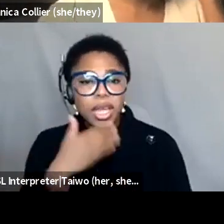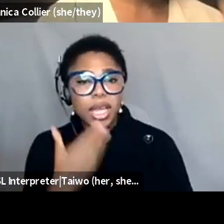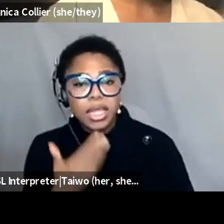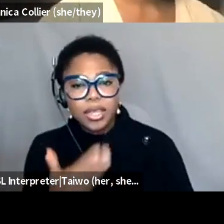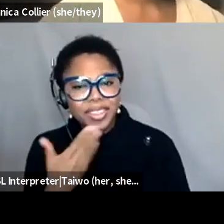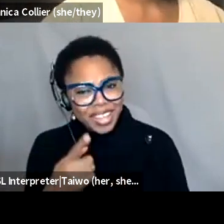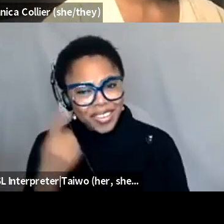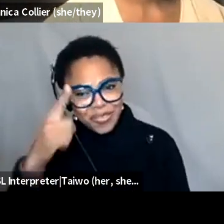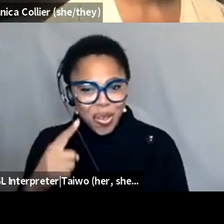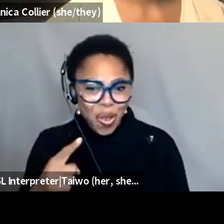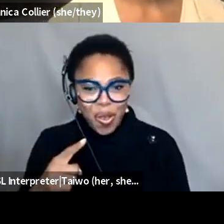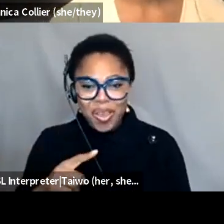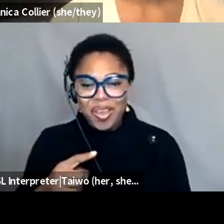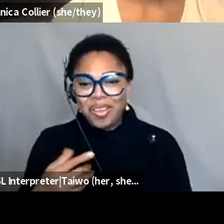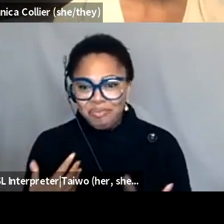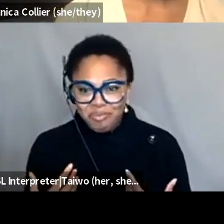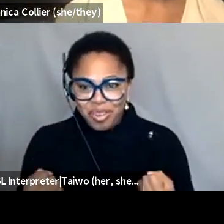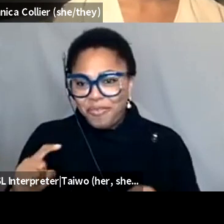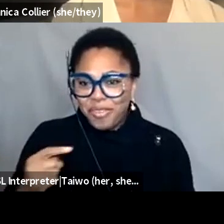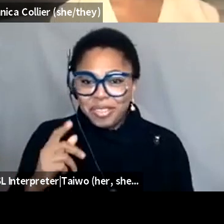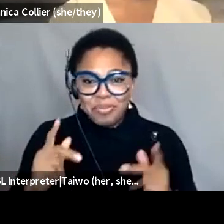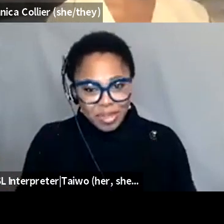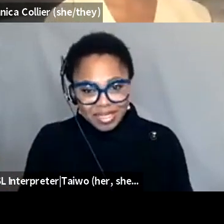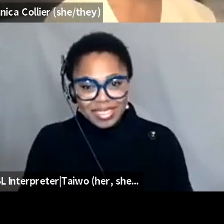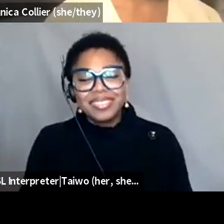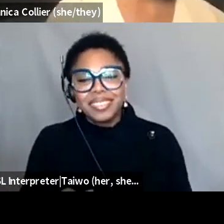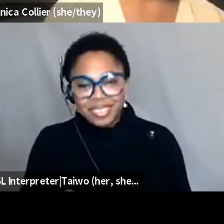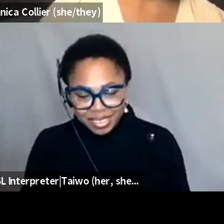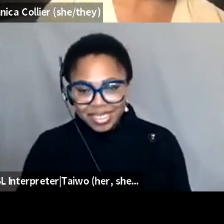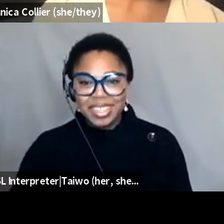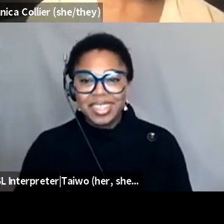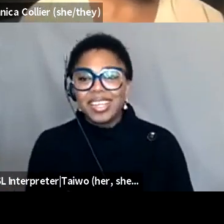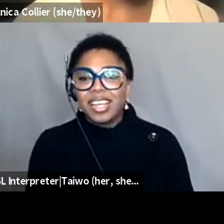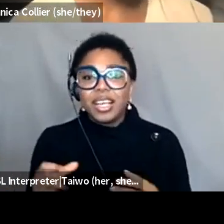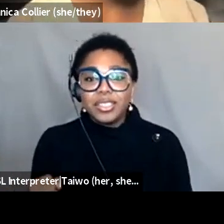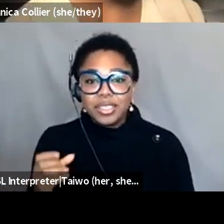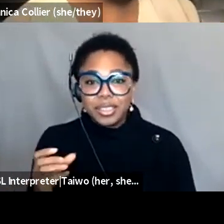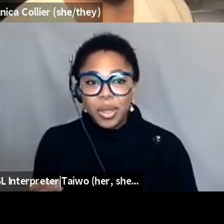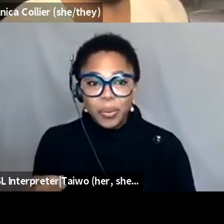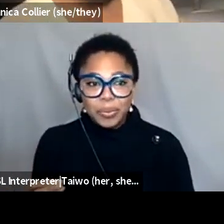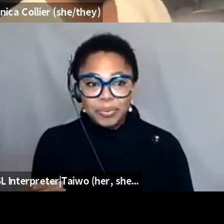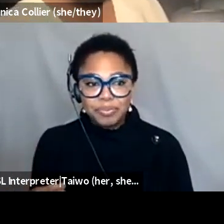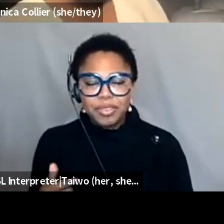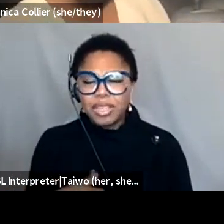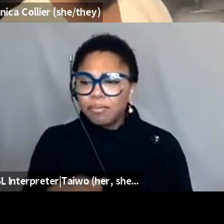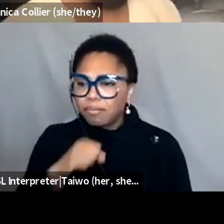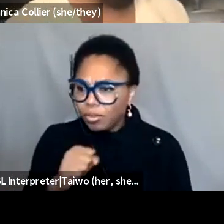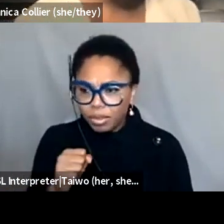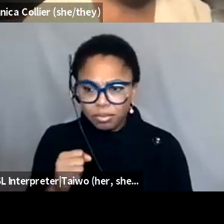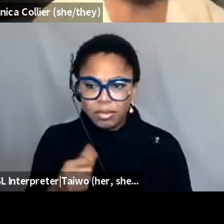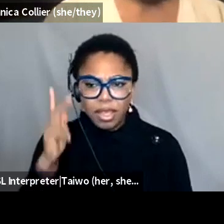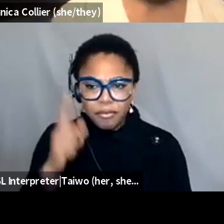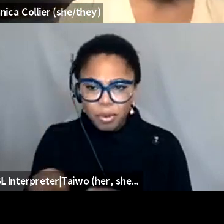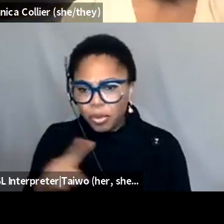being the brave first person to step in. Yeah. And so I would love to hear from folks, what